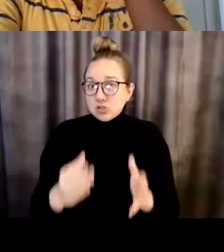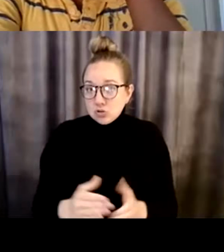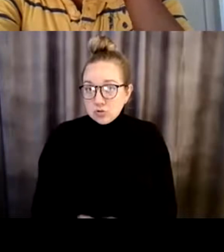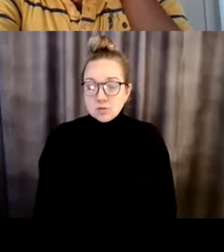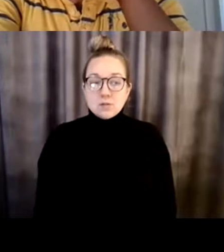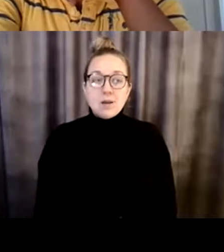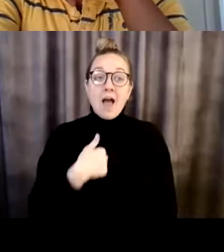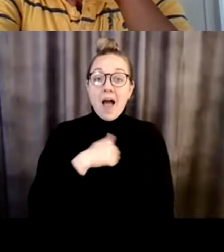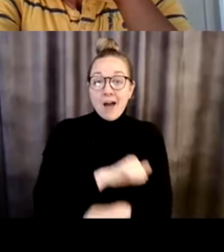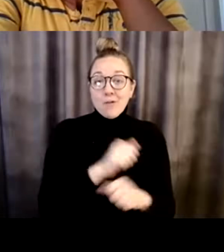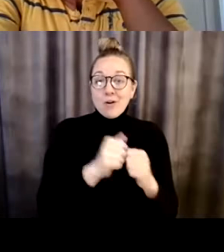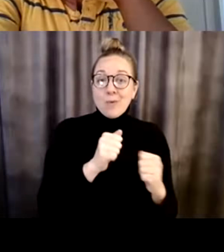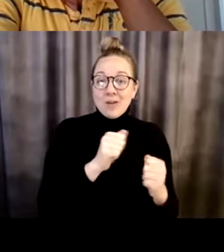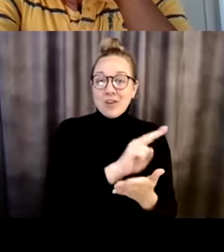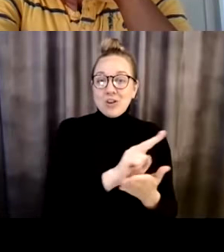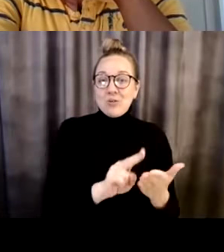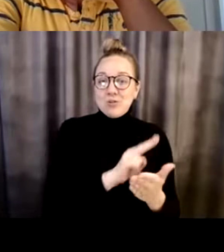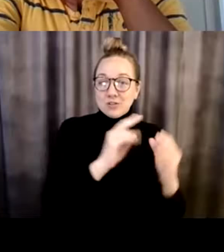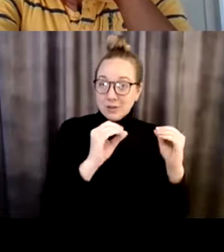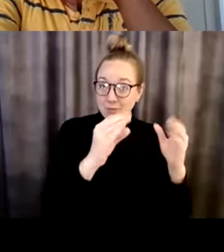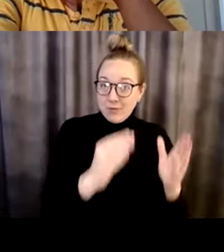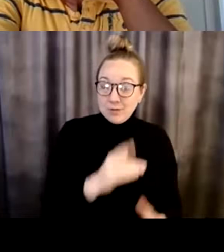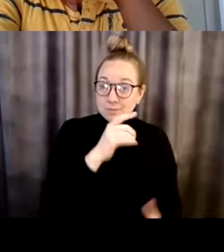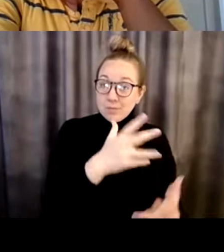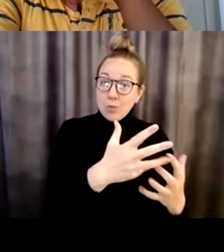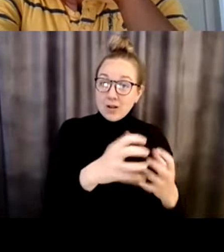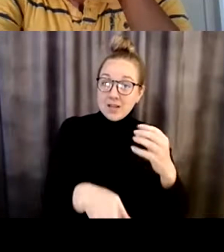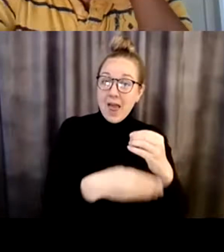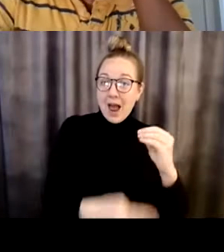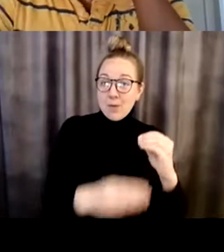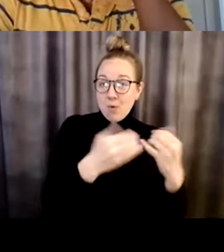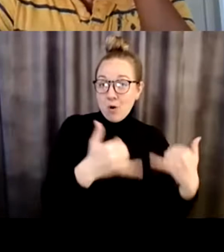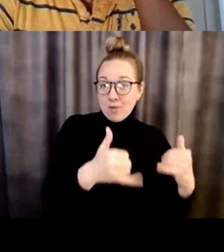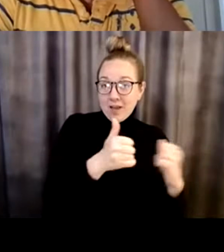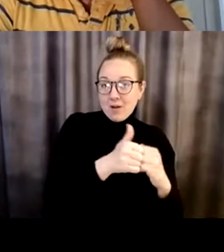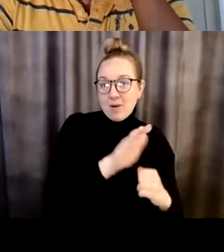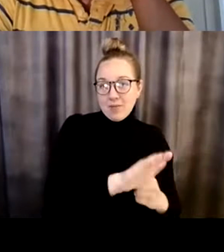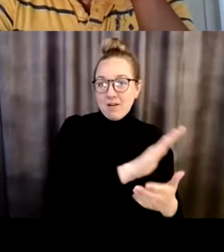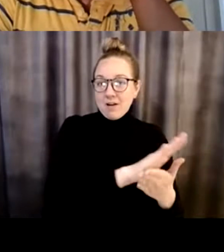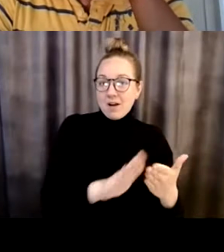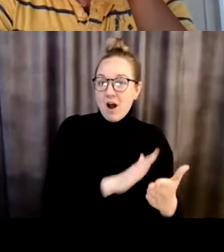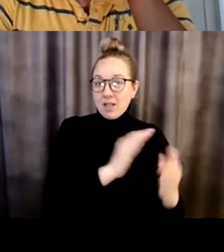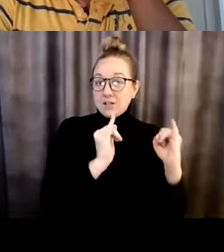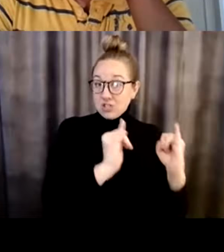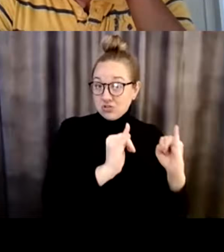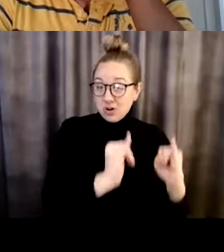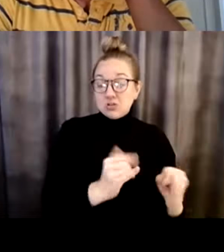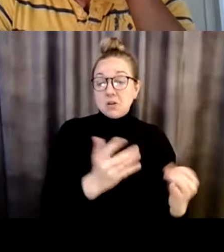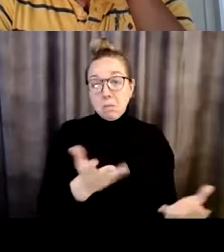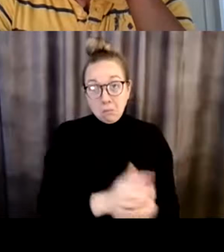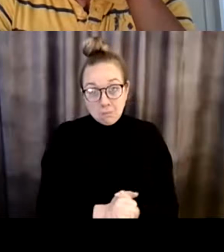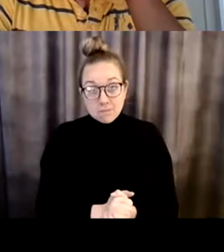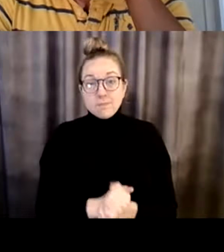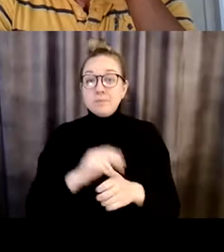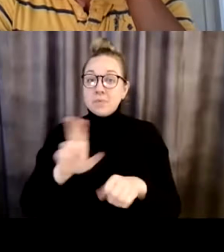university professors interested in bringing more play to college instruction. So, and of course, lots of work